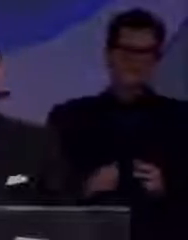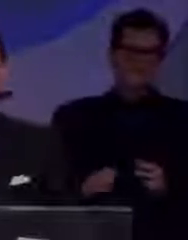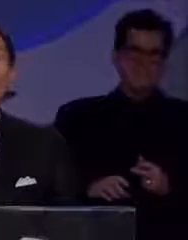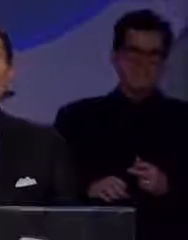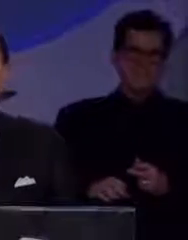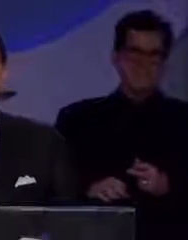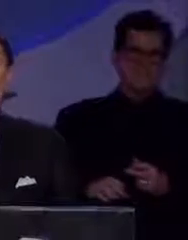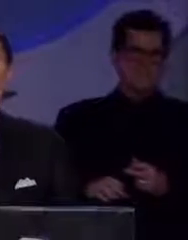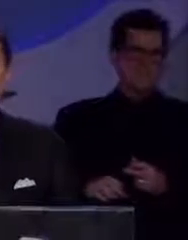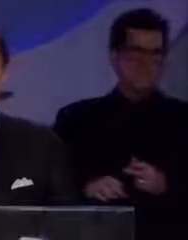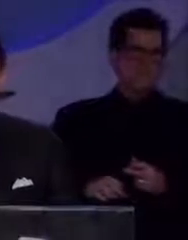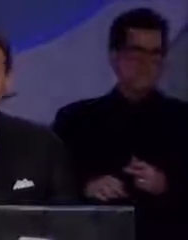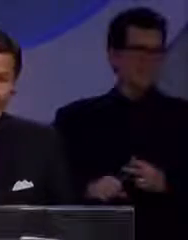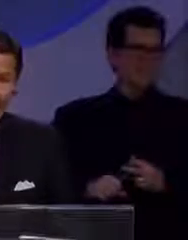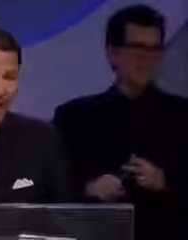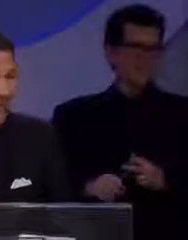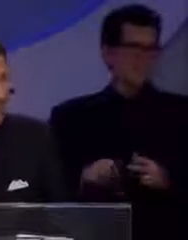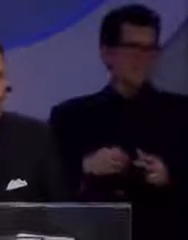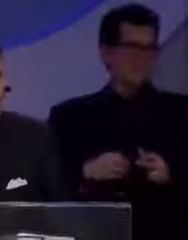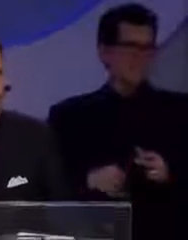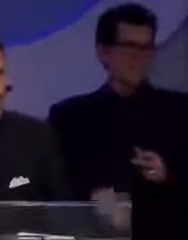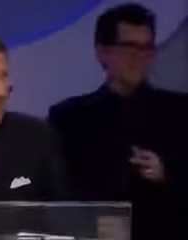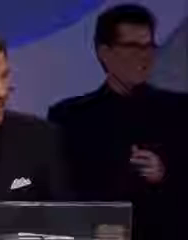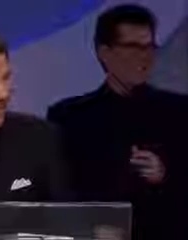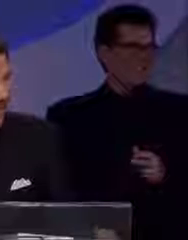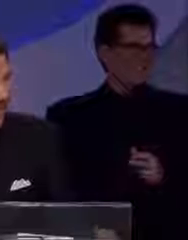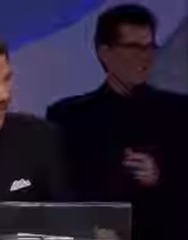If you're not on fire by now,